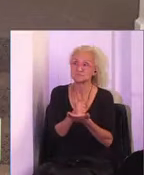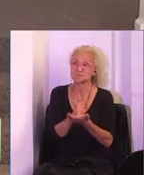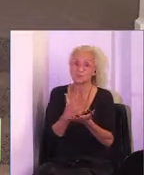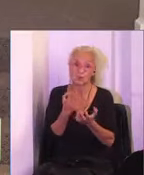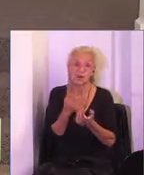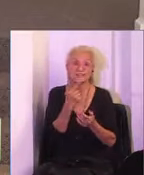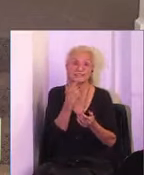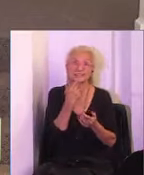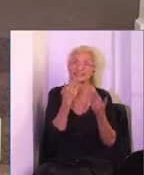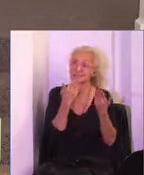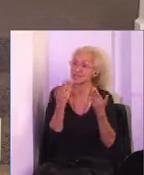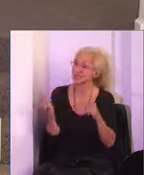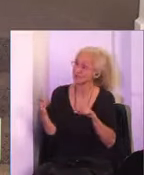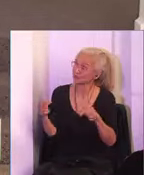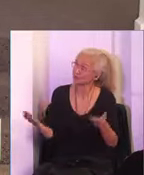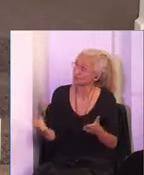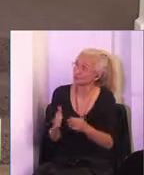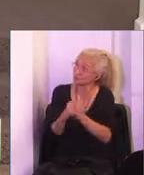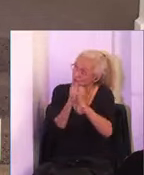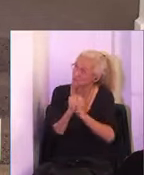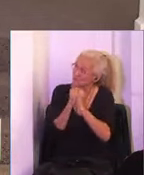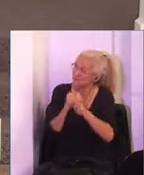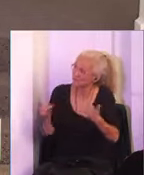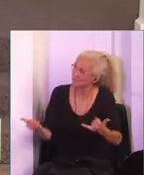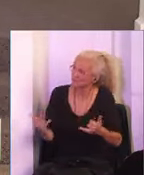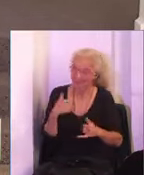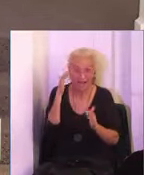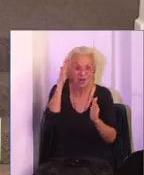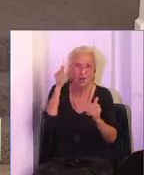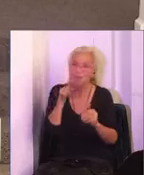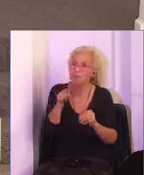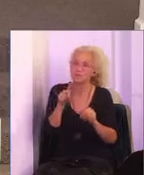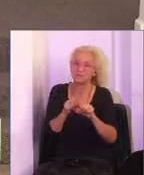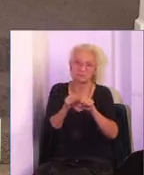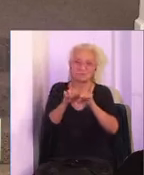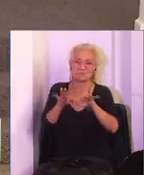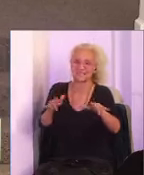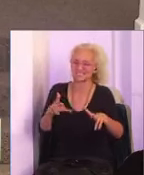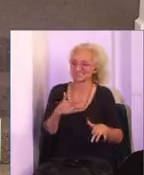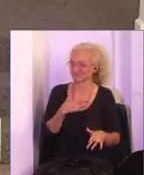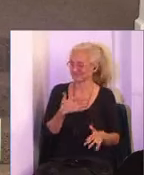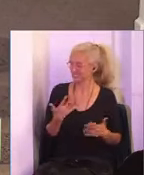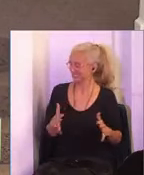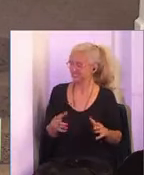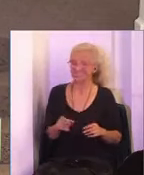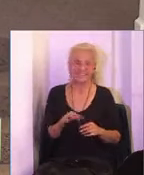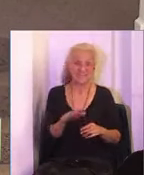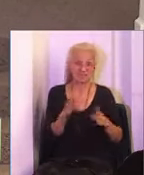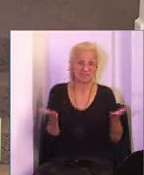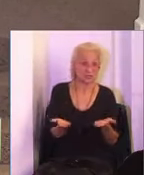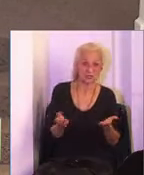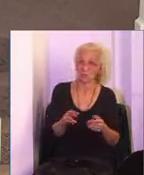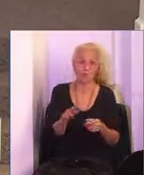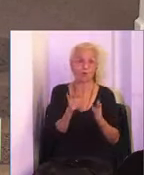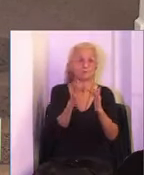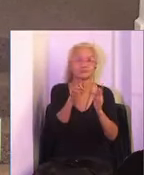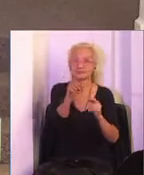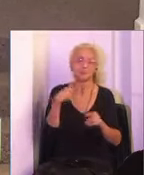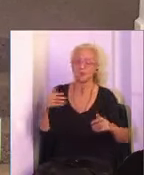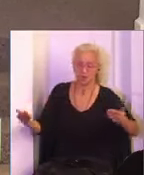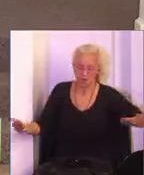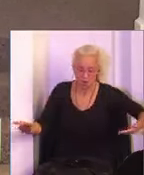Say thank you for being with us in worship today. I hope that you have been blessed, whether you're on site or off site. We welcome